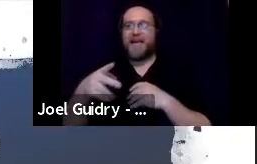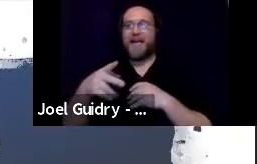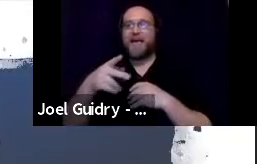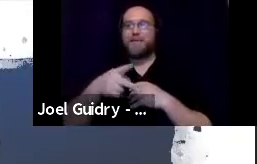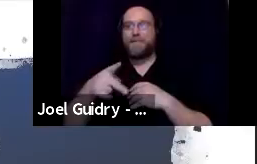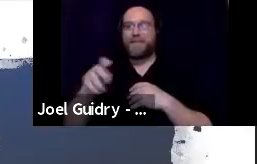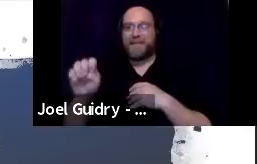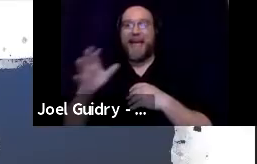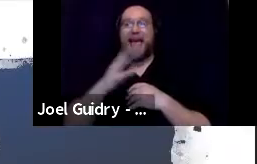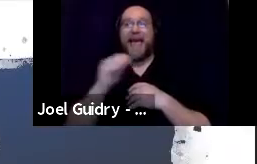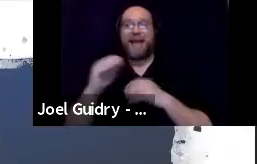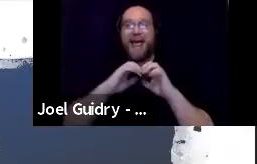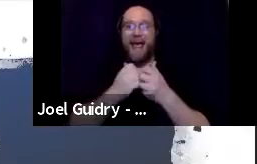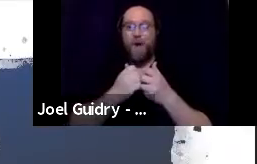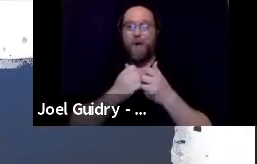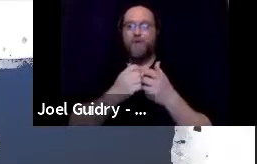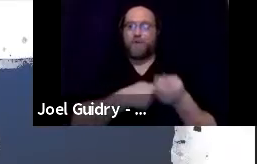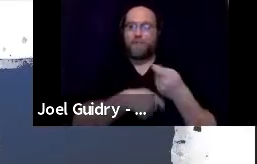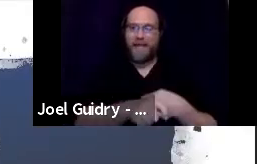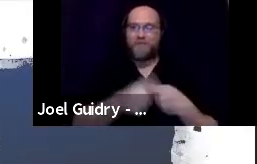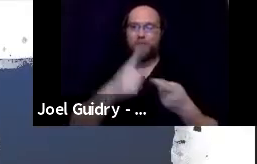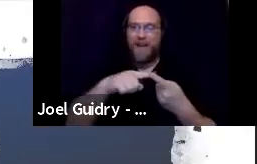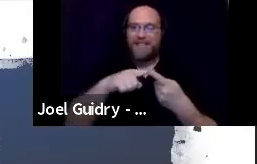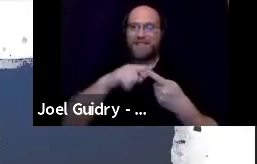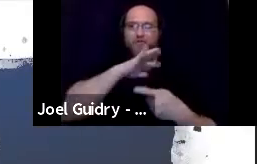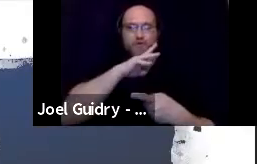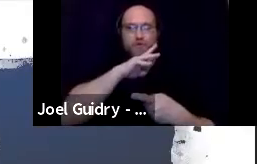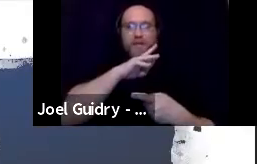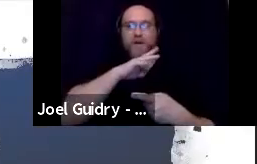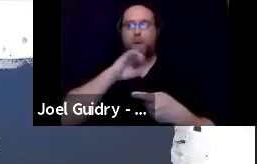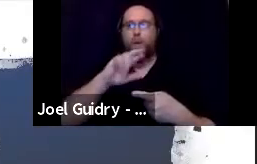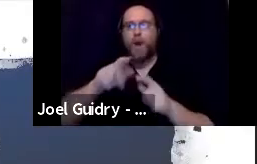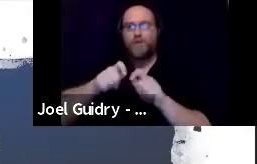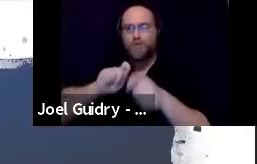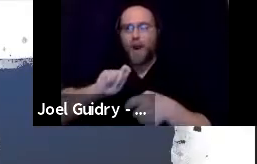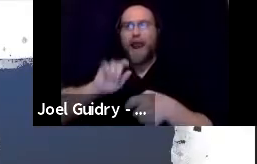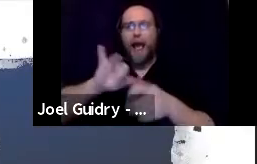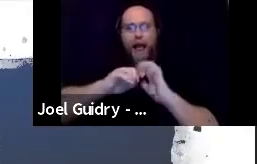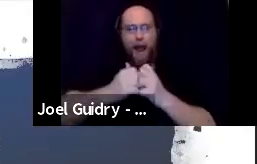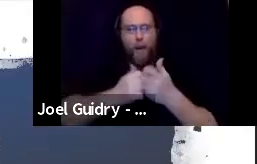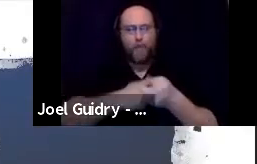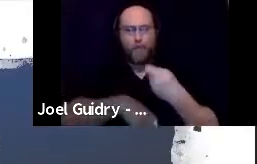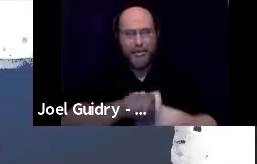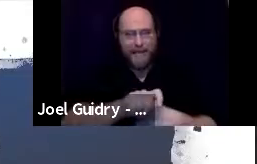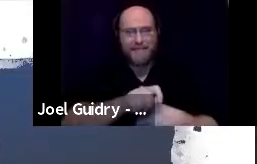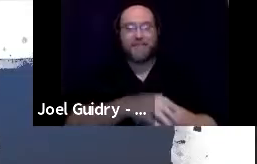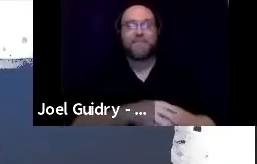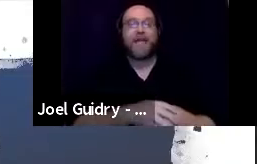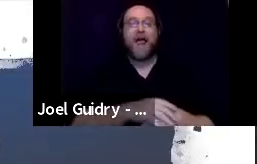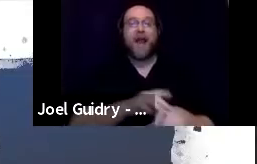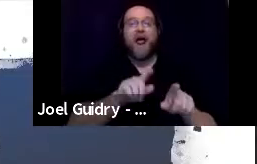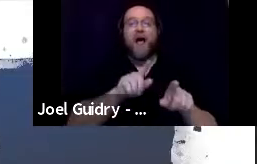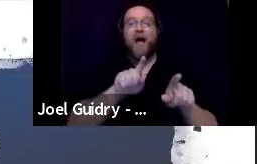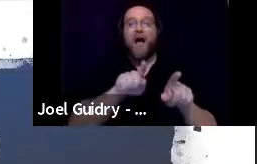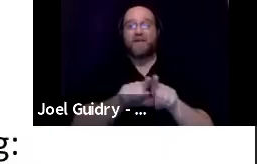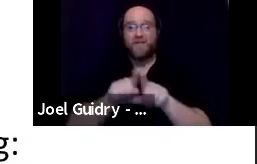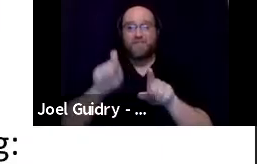gear when it's dirty or torn. And they also have to address daily requirements. Next